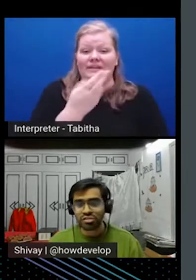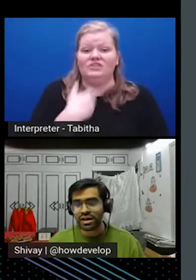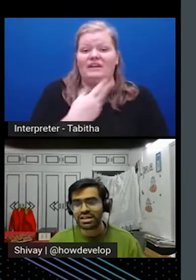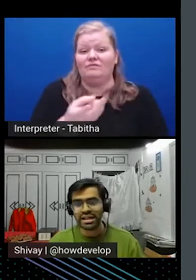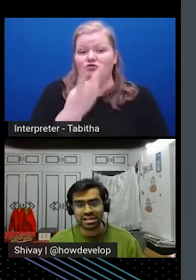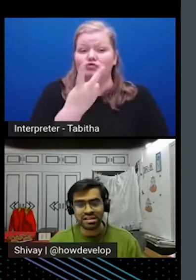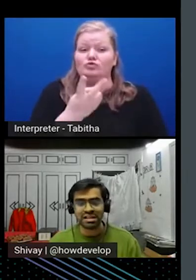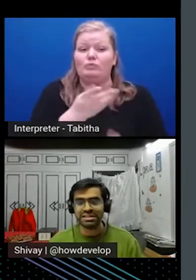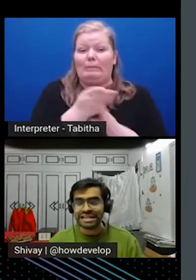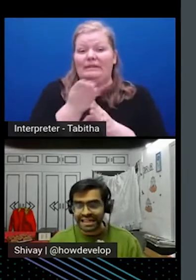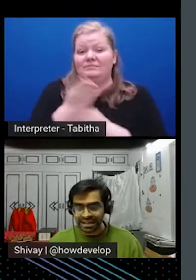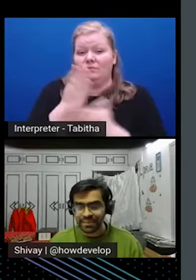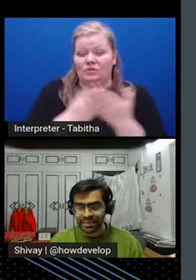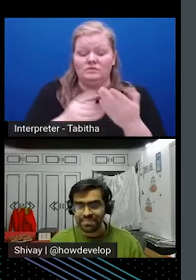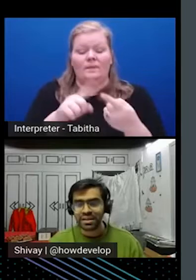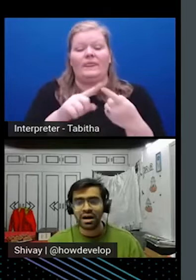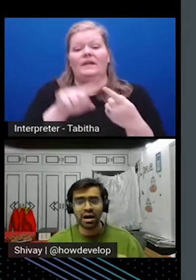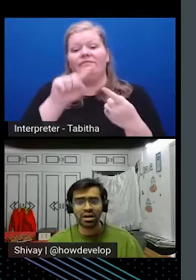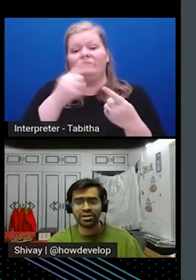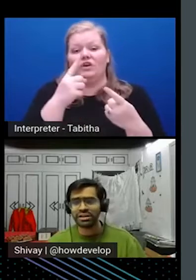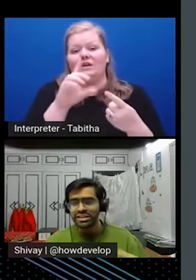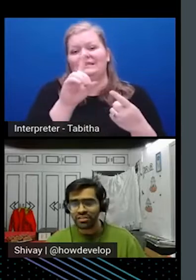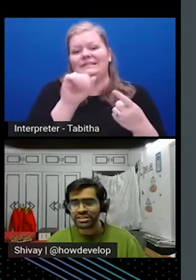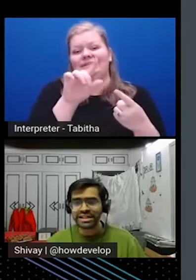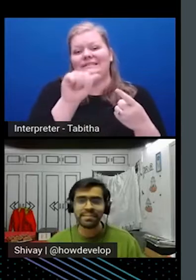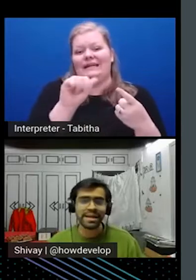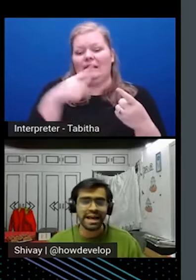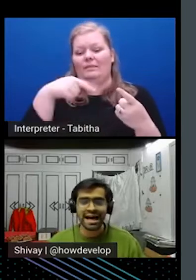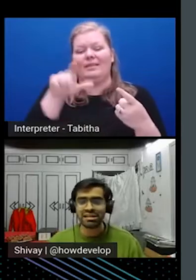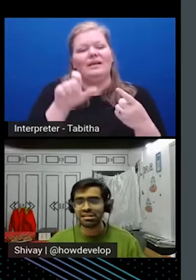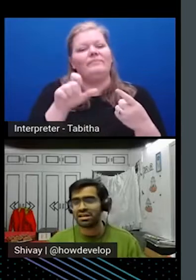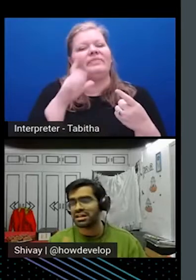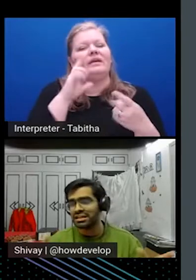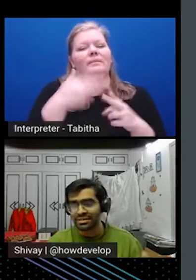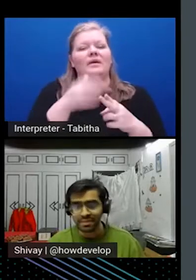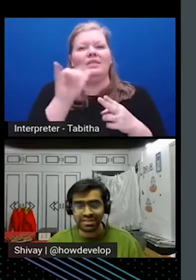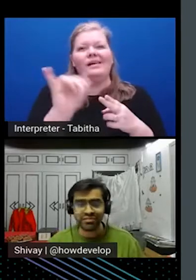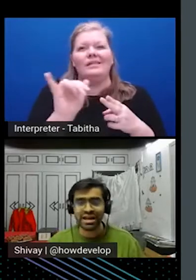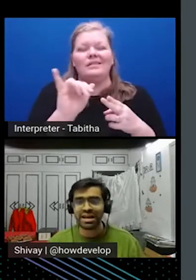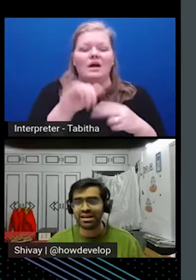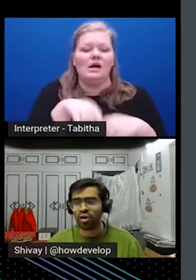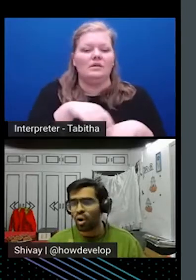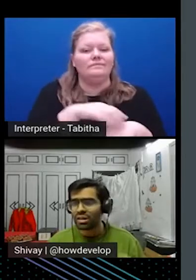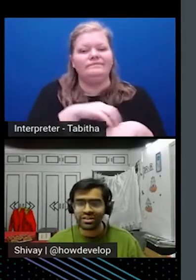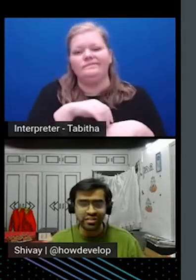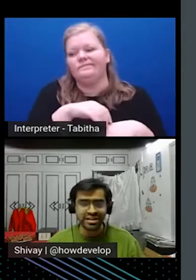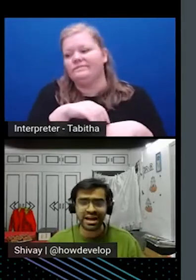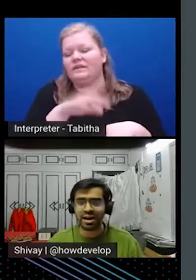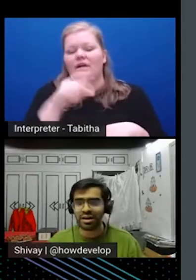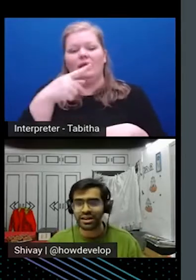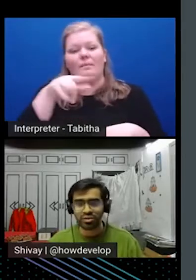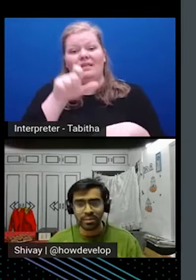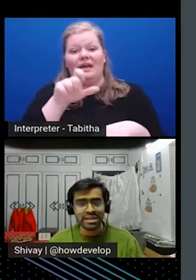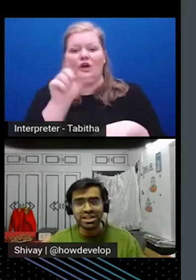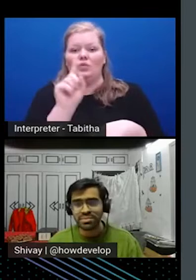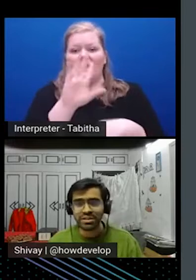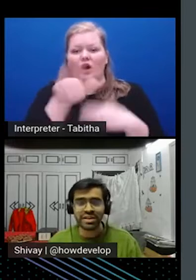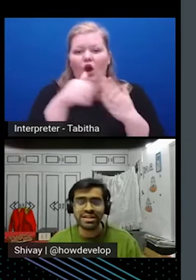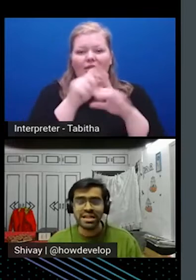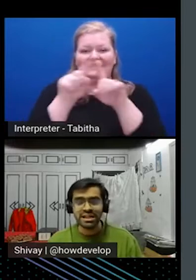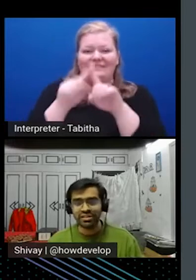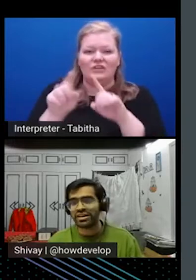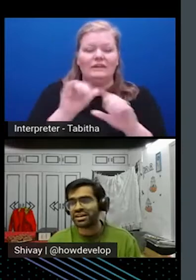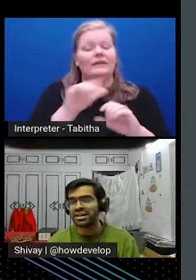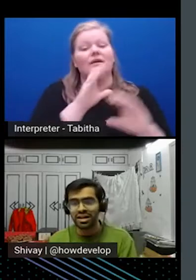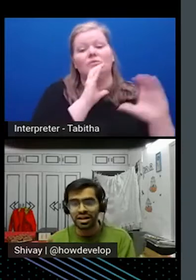the first one is the data plane. You can think of the data plane as that plane where all the different communication